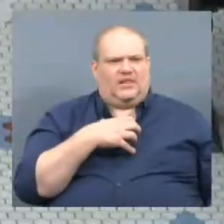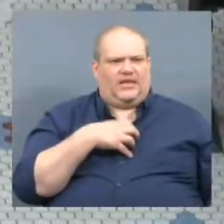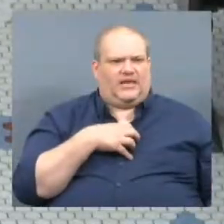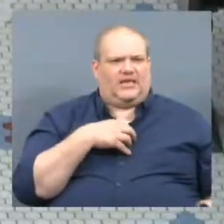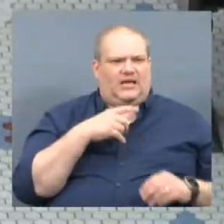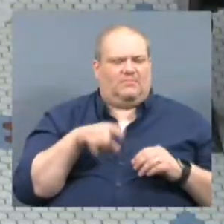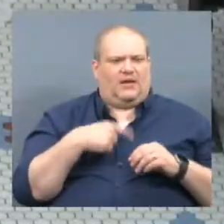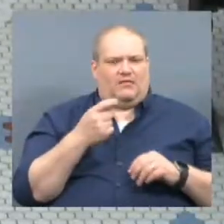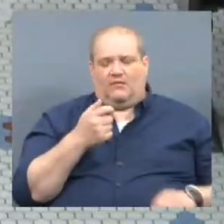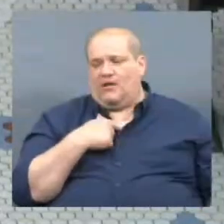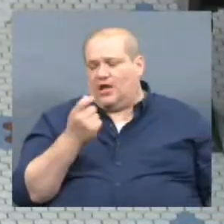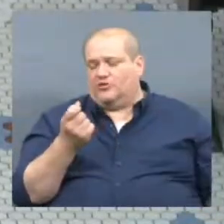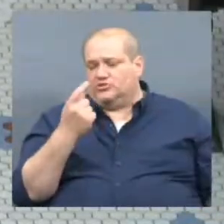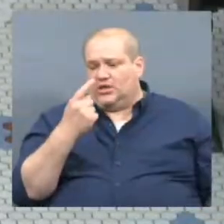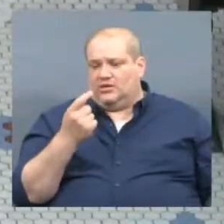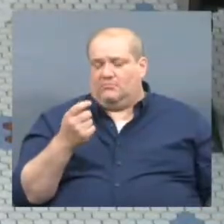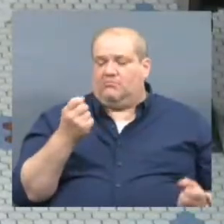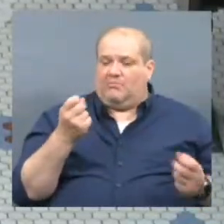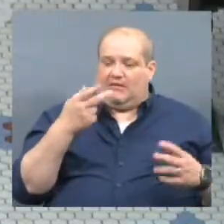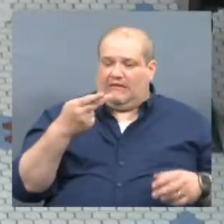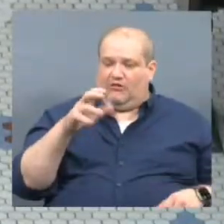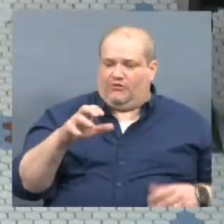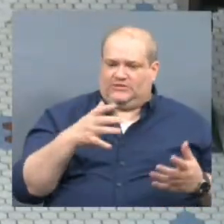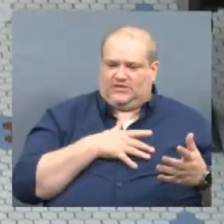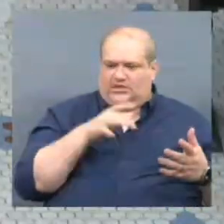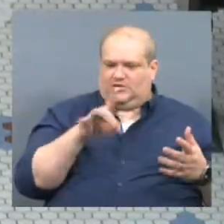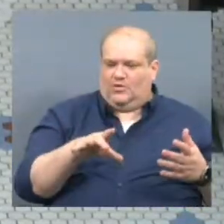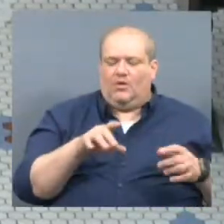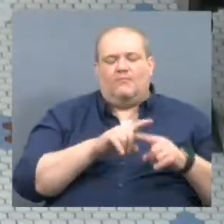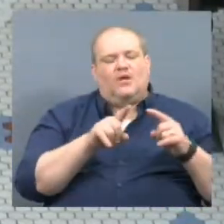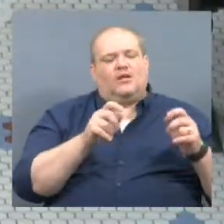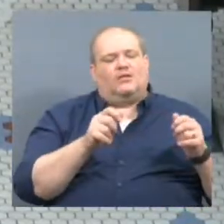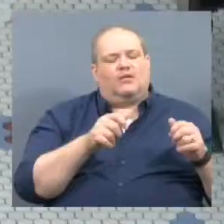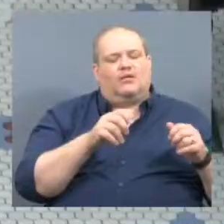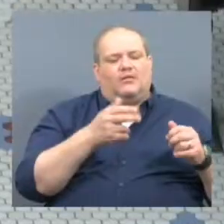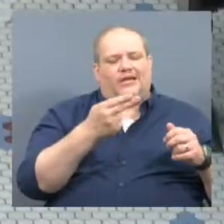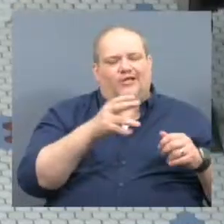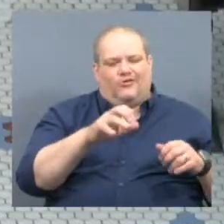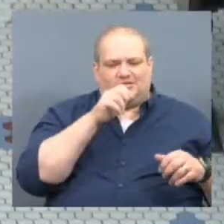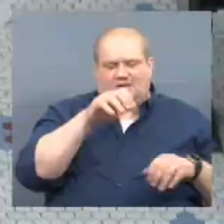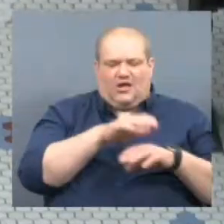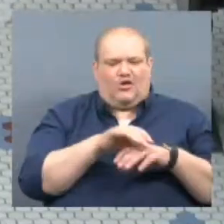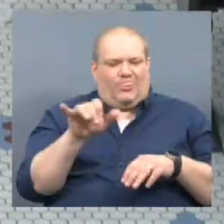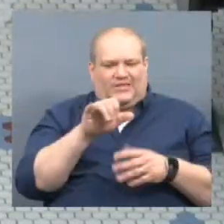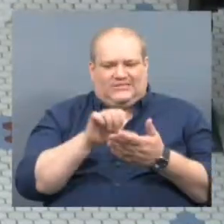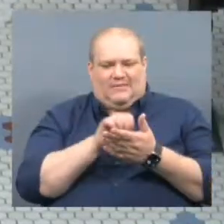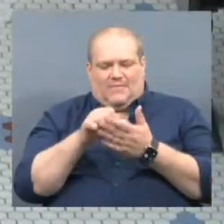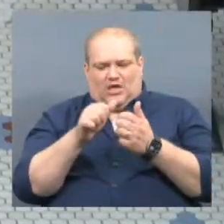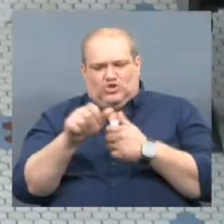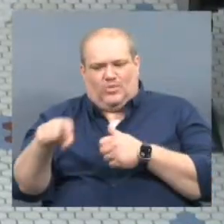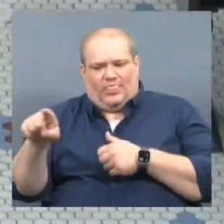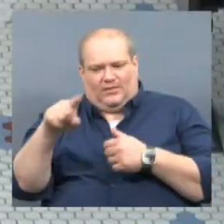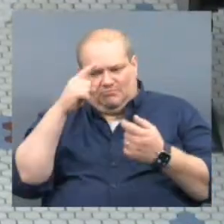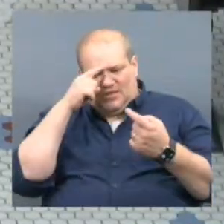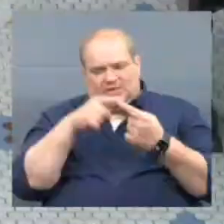I understand that a lot of Hillcrest doesn't want it, but there's a lot of Hillcrest that is not in the same page with them.